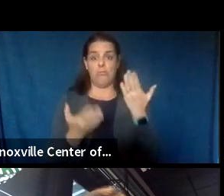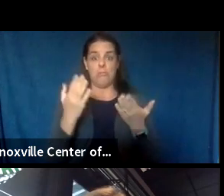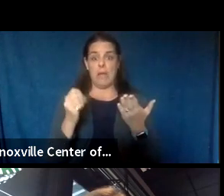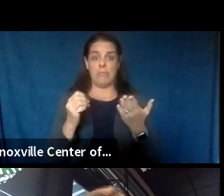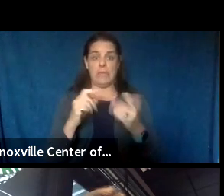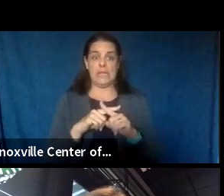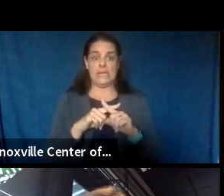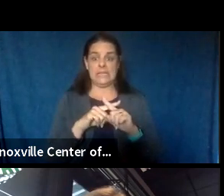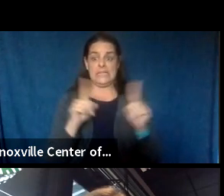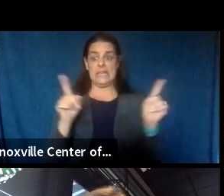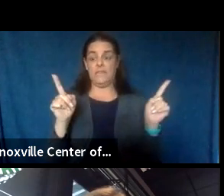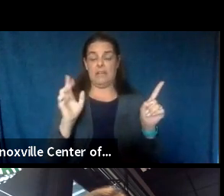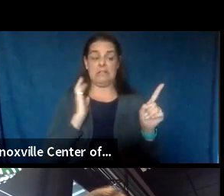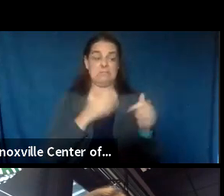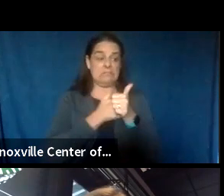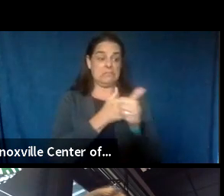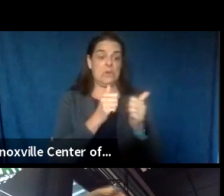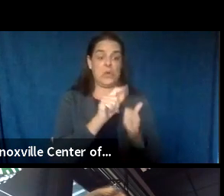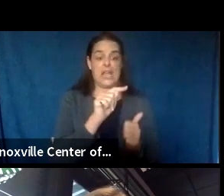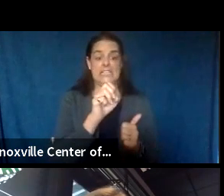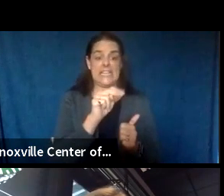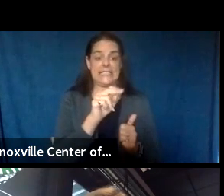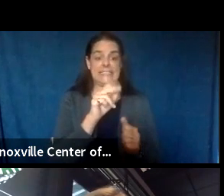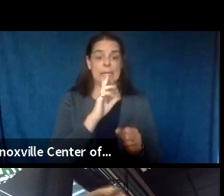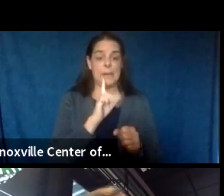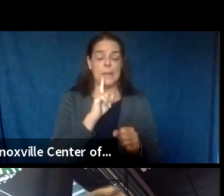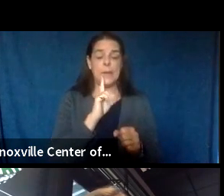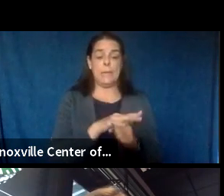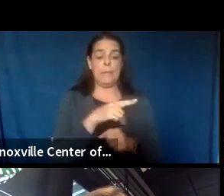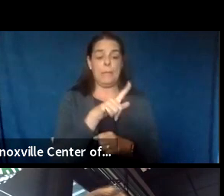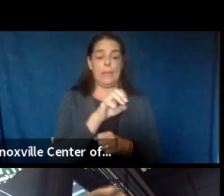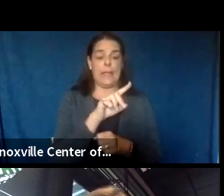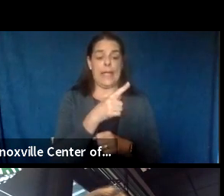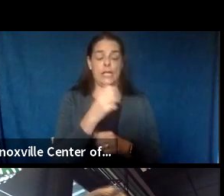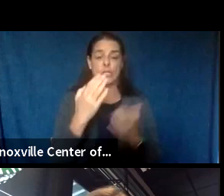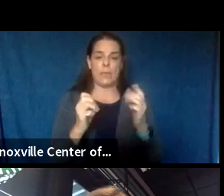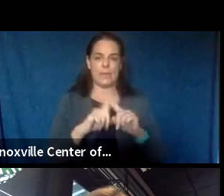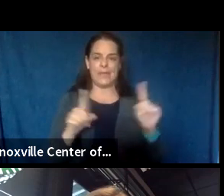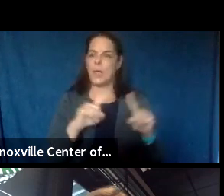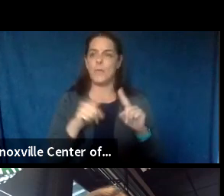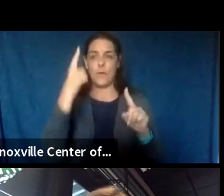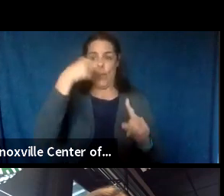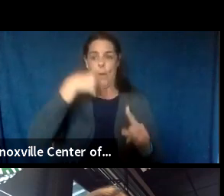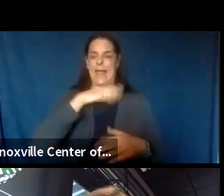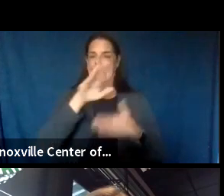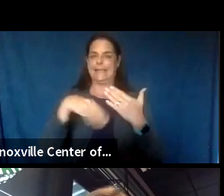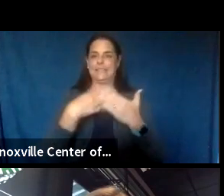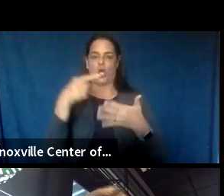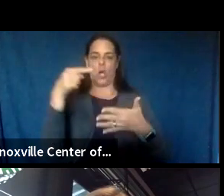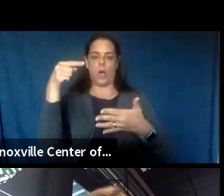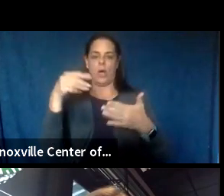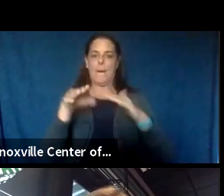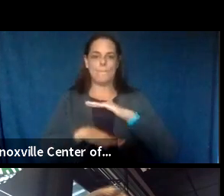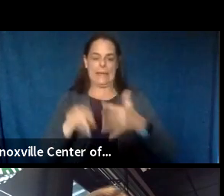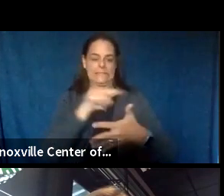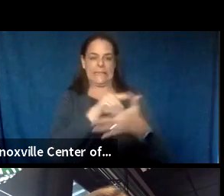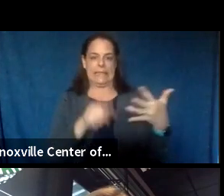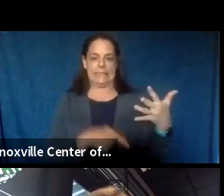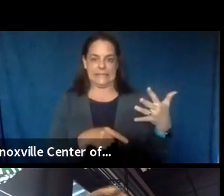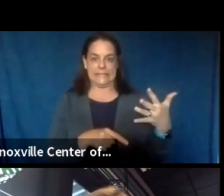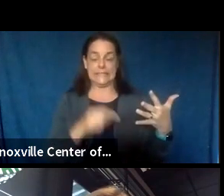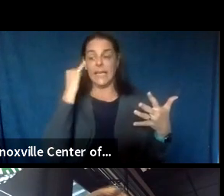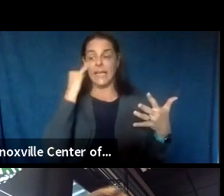with the Tennessee Pledge or anything else may be different. And for me, it all goes back to the 5 core actions, is that if there's a situation